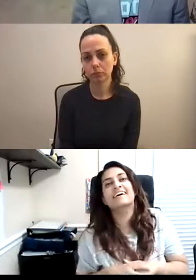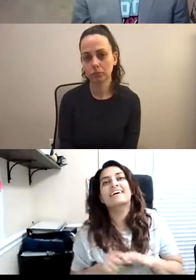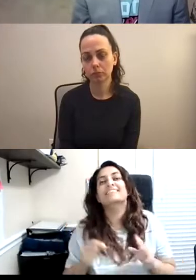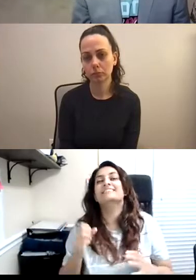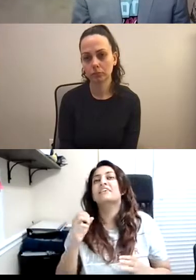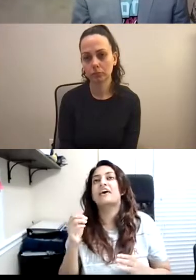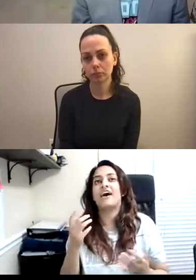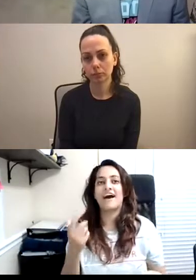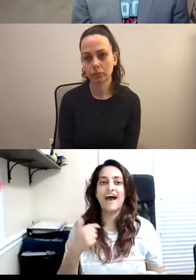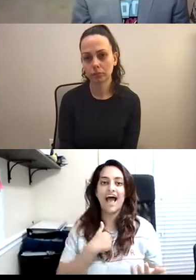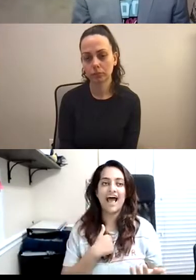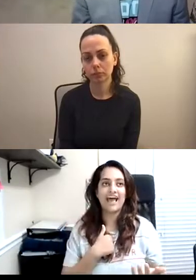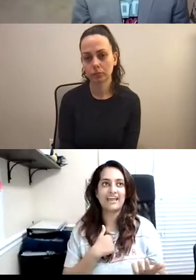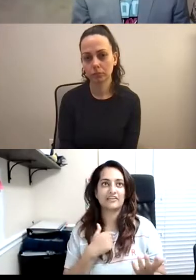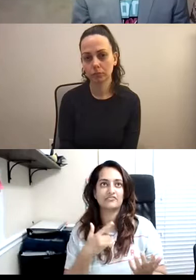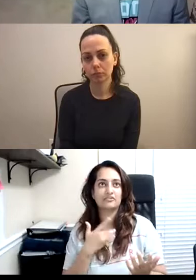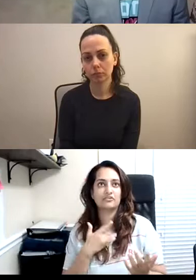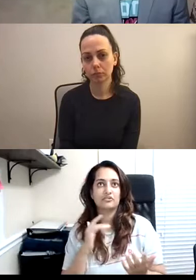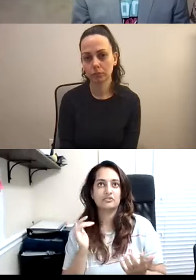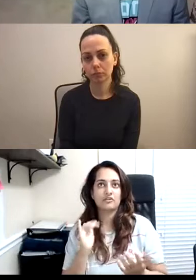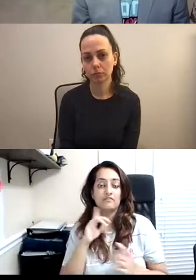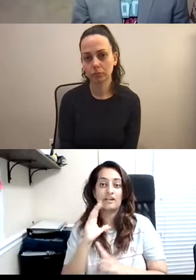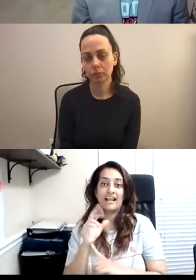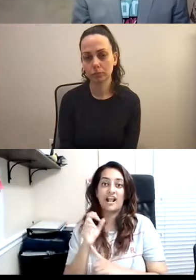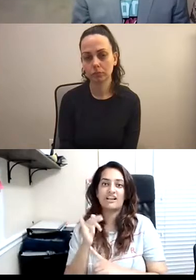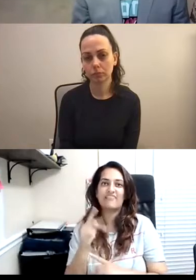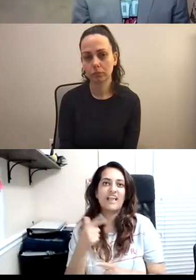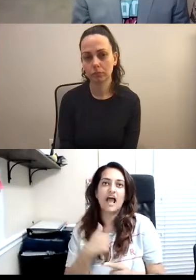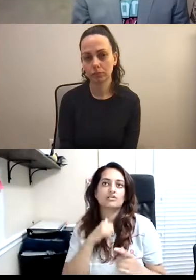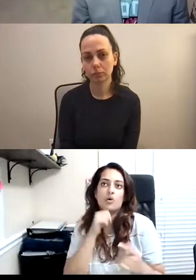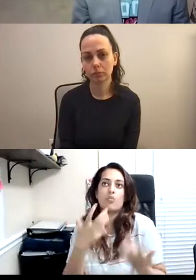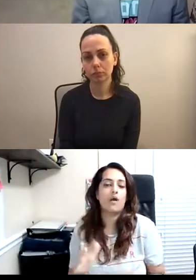I can do everything myself. So I feel